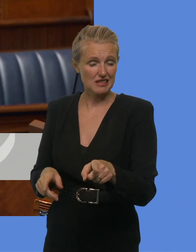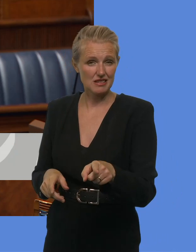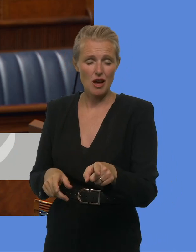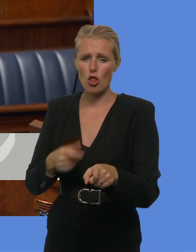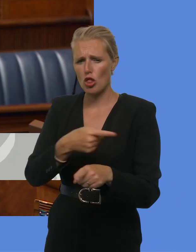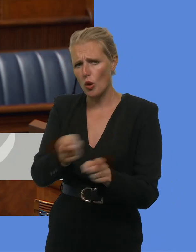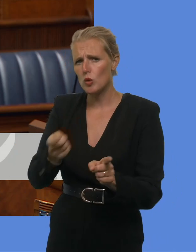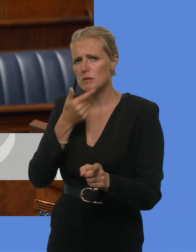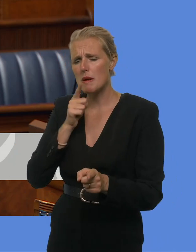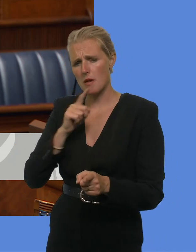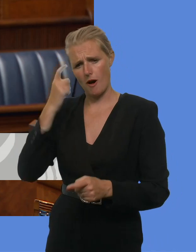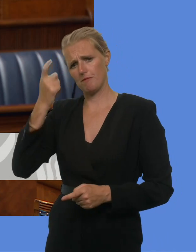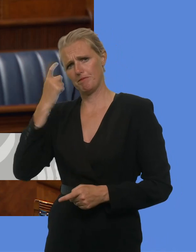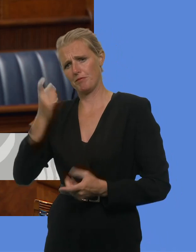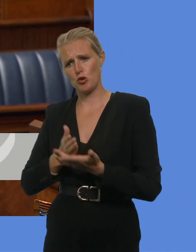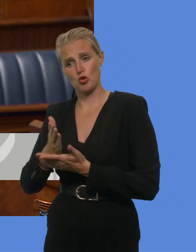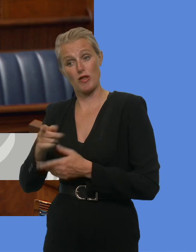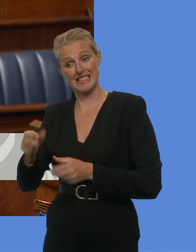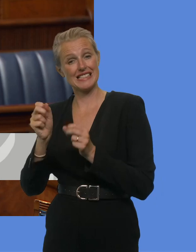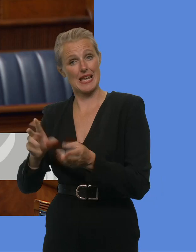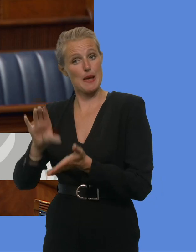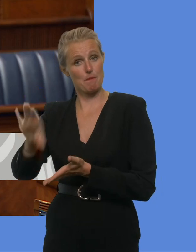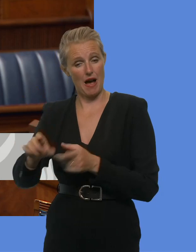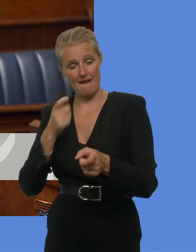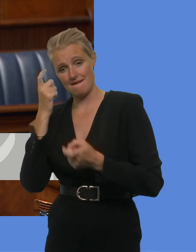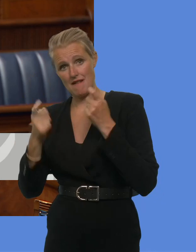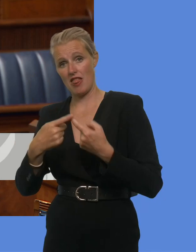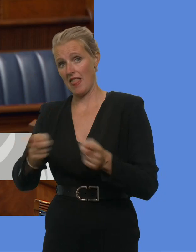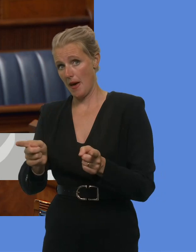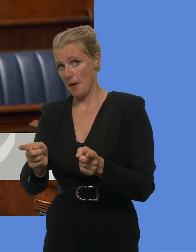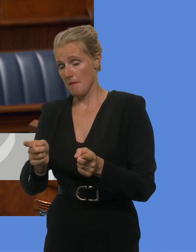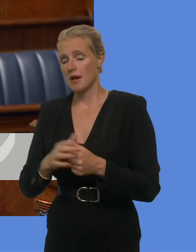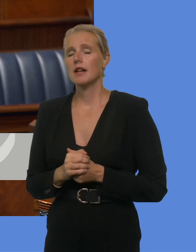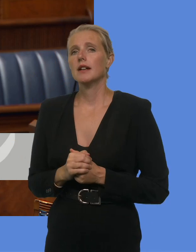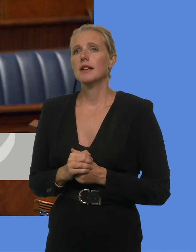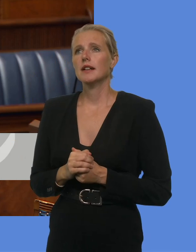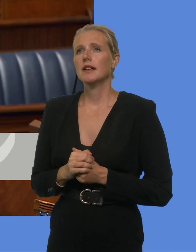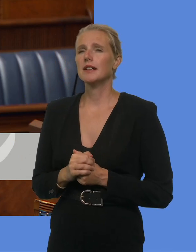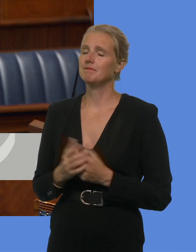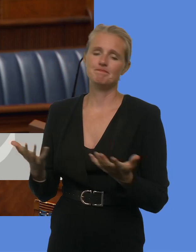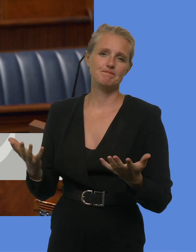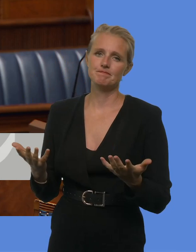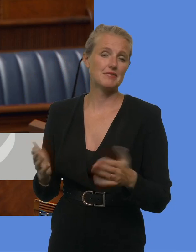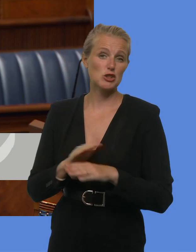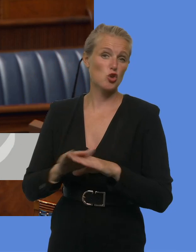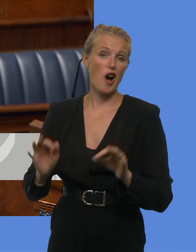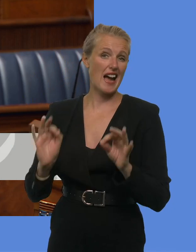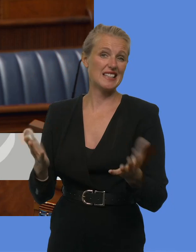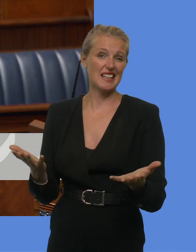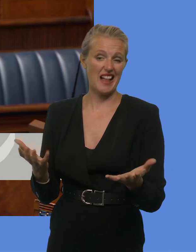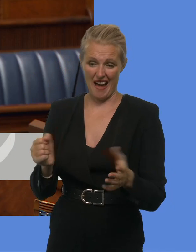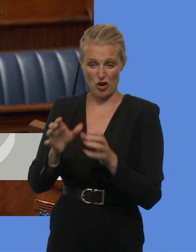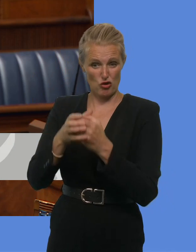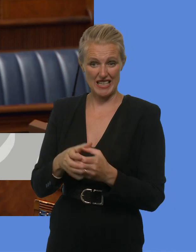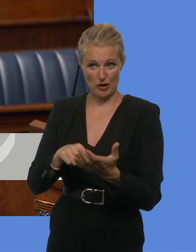are being considered through this particular scheme. It is not ideal at all that there is that criteria,